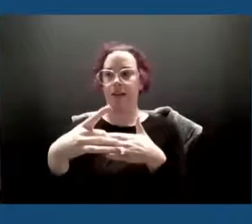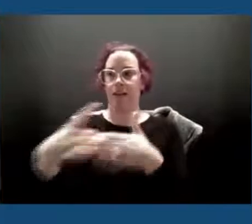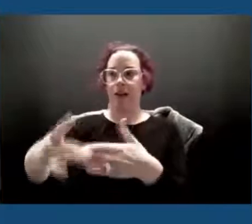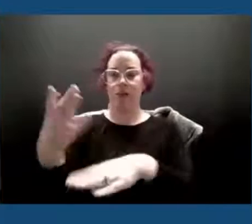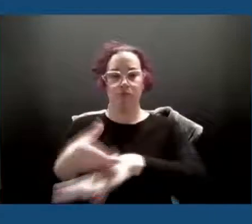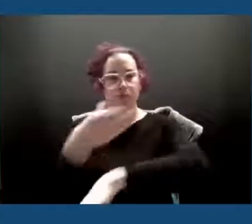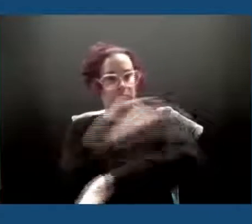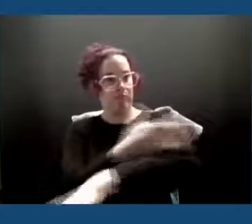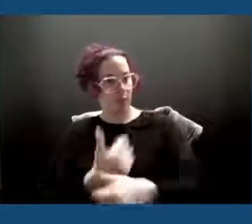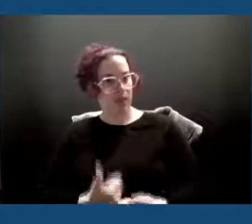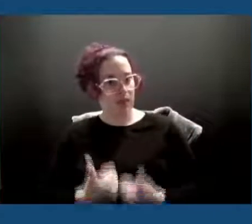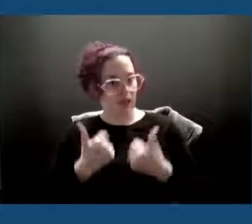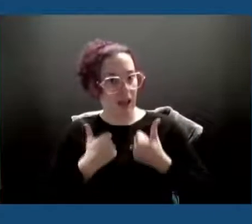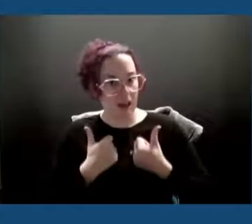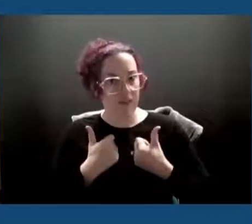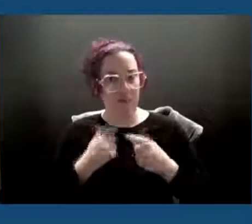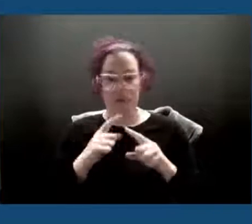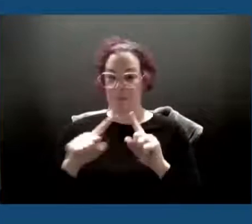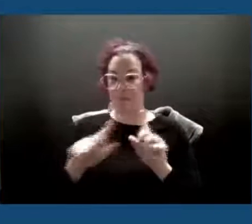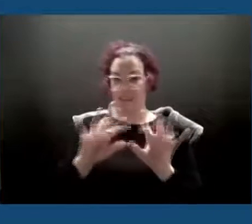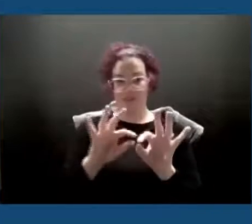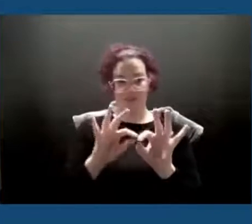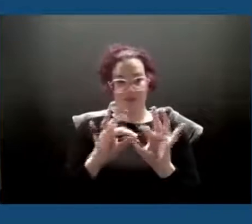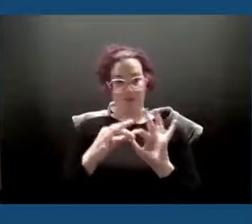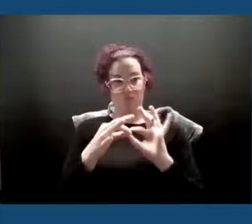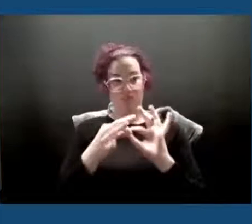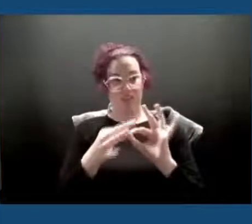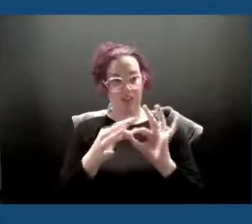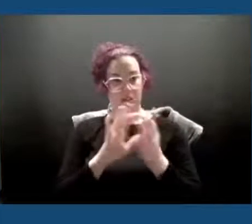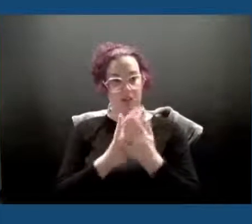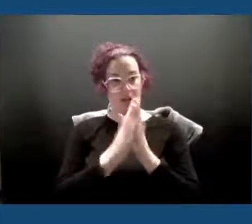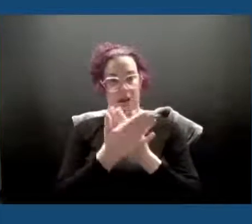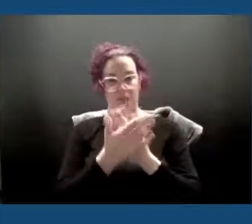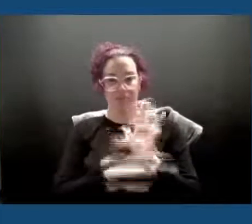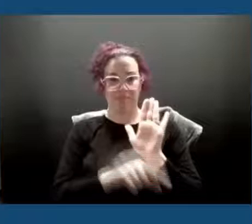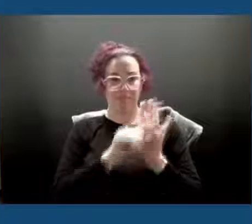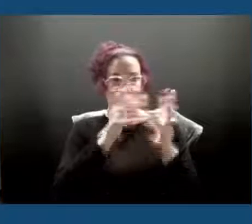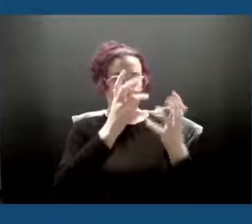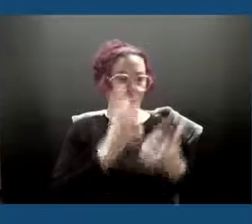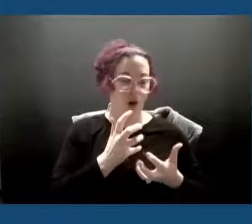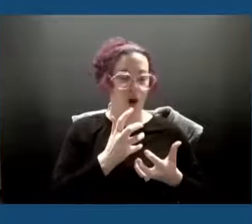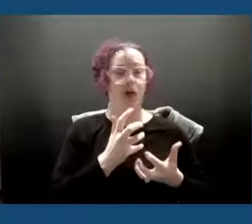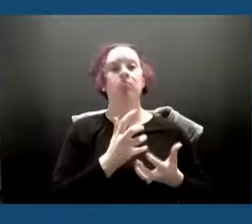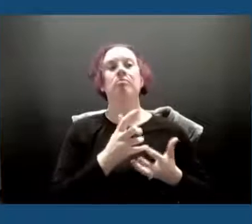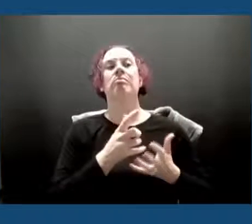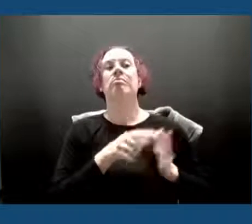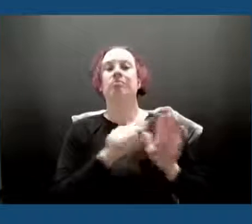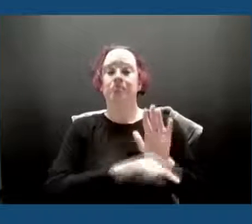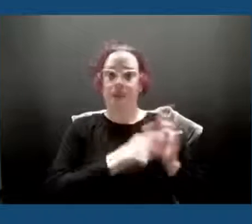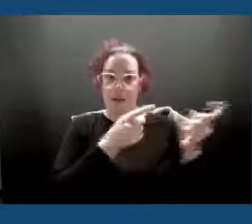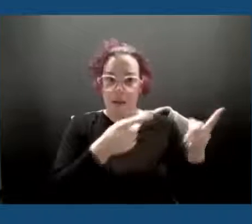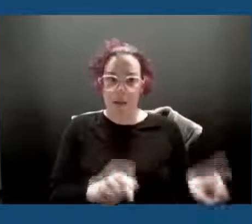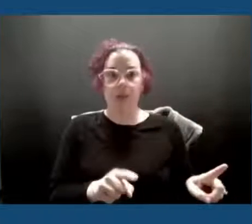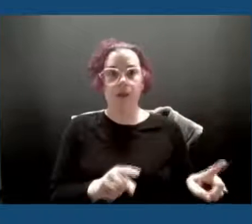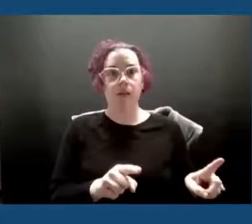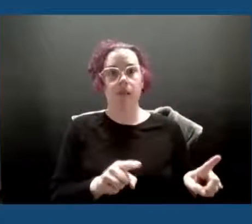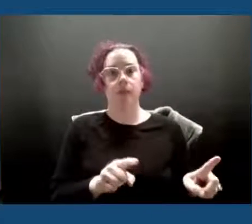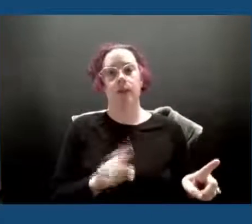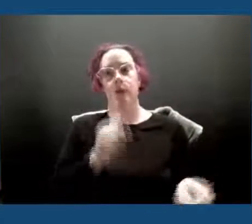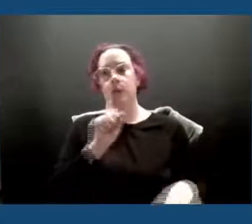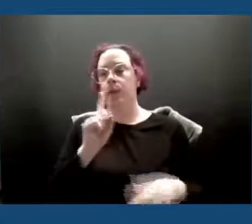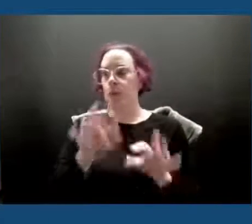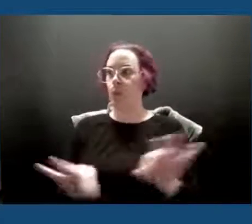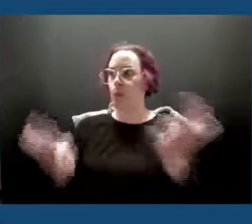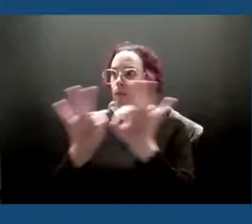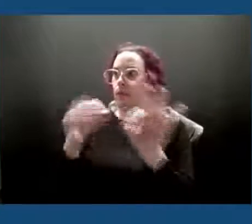lives. And when they turn to a place of darkness, it's so great to have places and professionals like yourselves